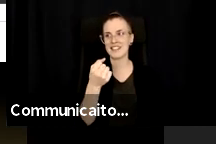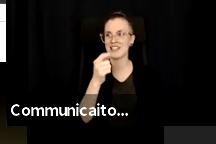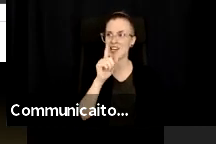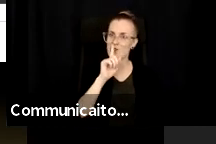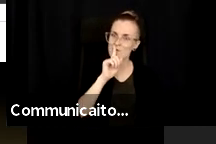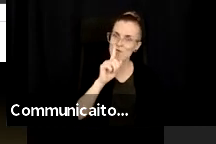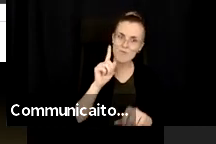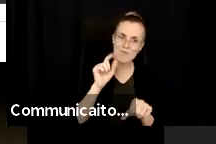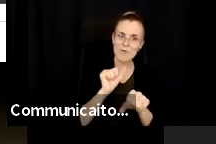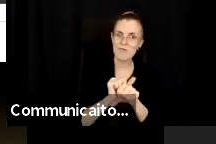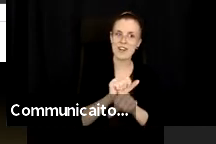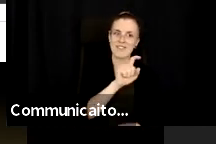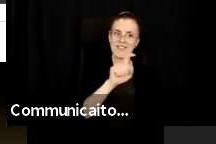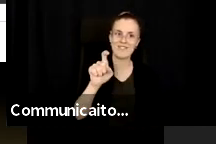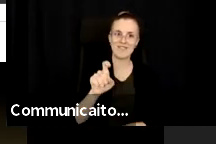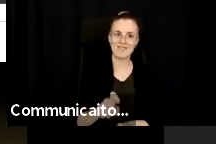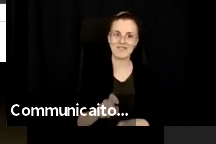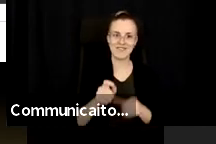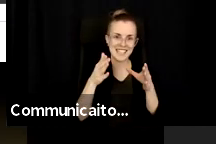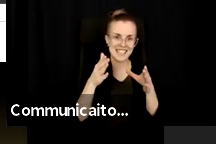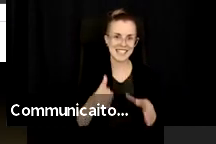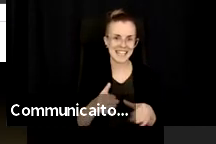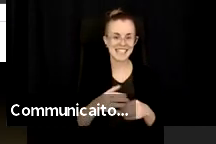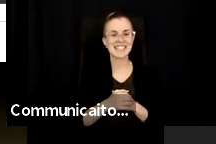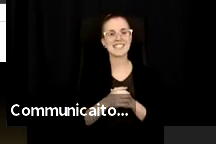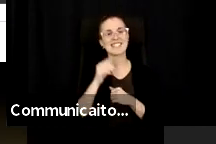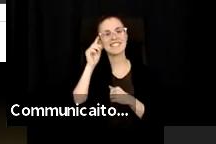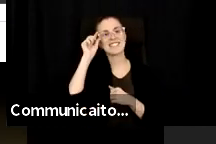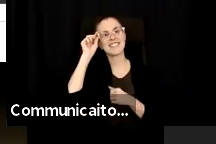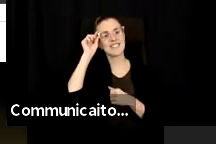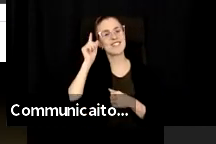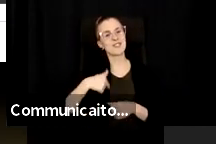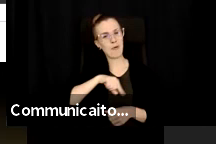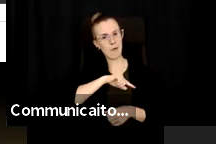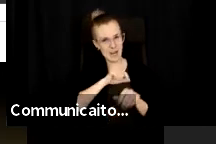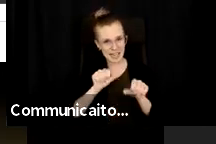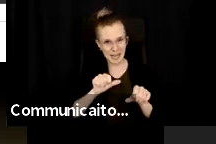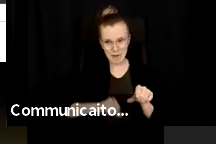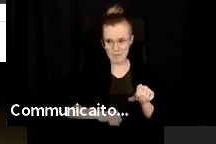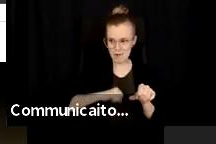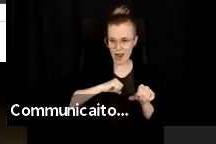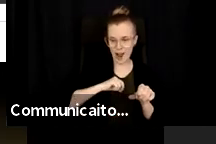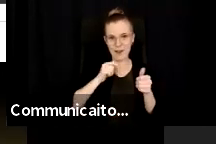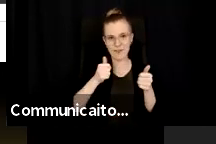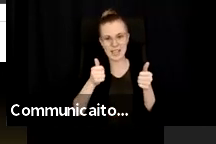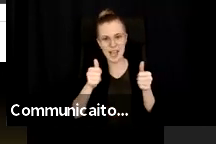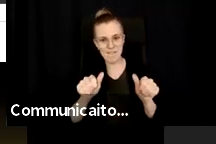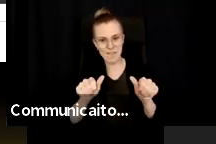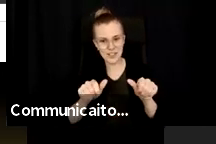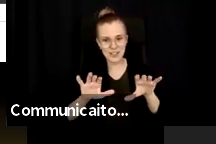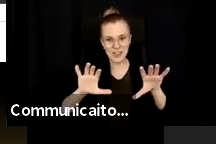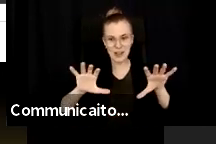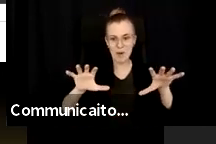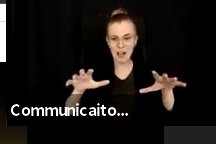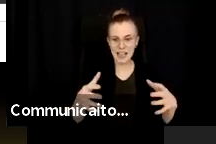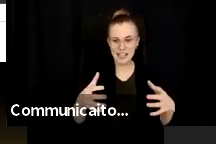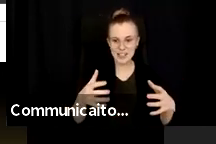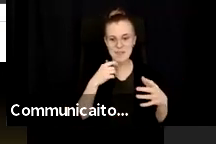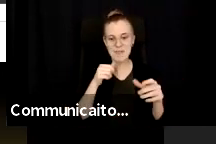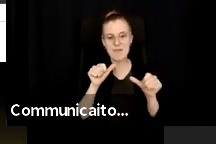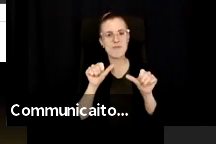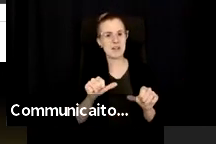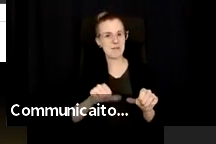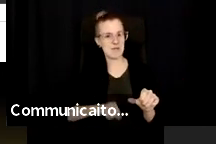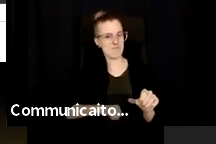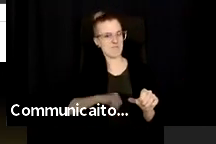Texan. So we can be proud of the efforts of the coalition. We can be proud of our